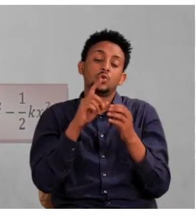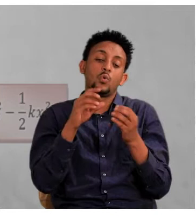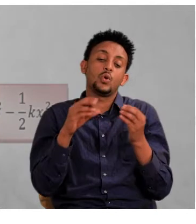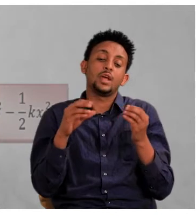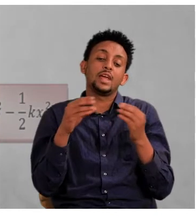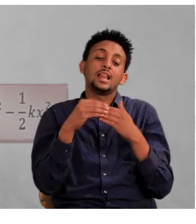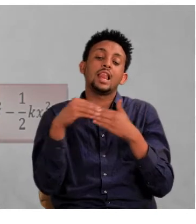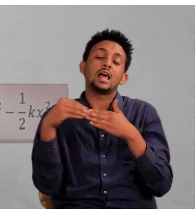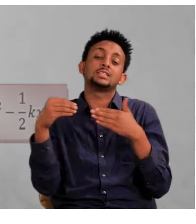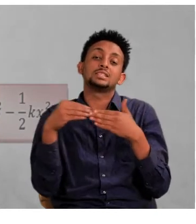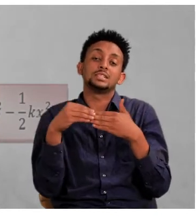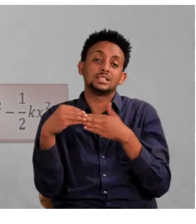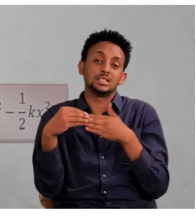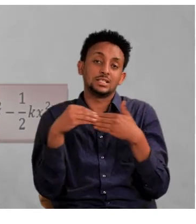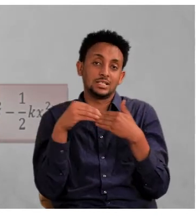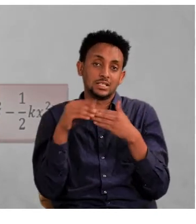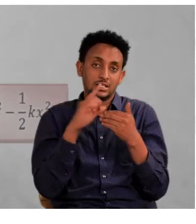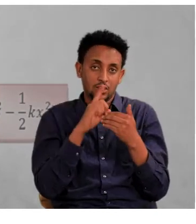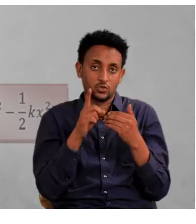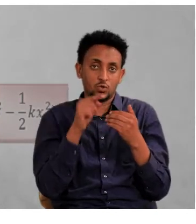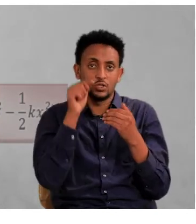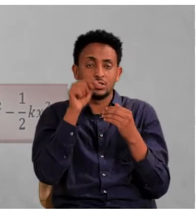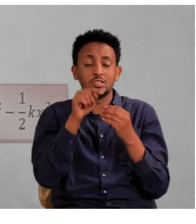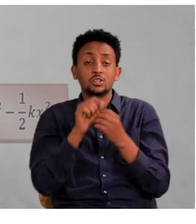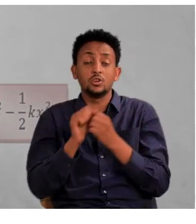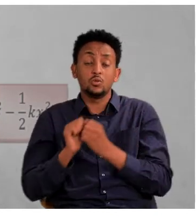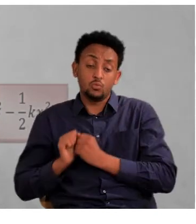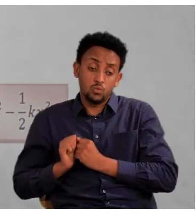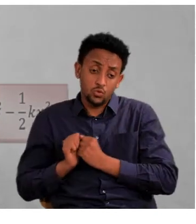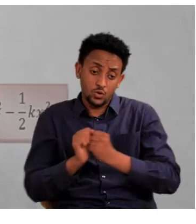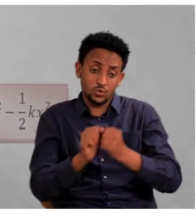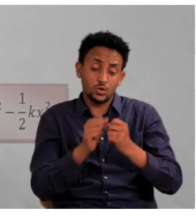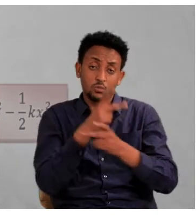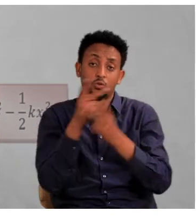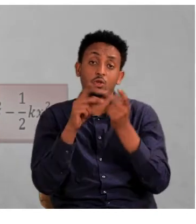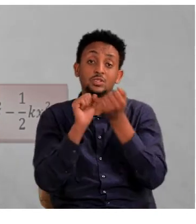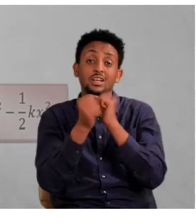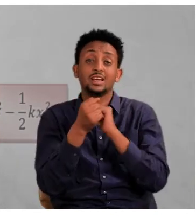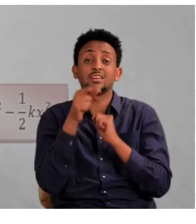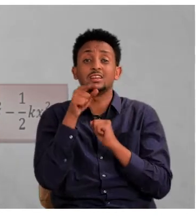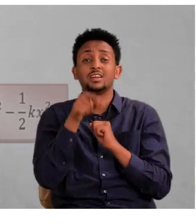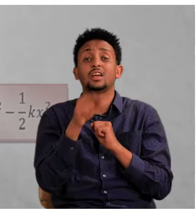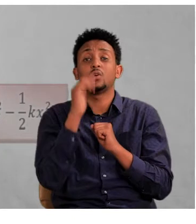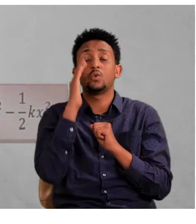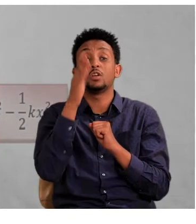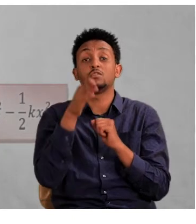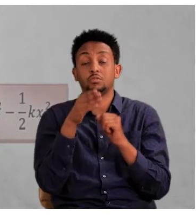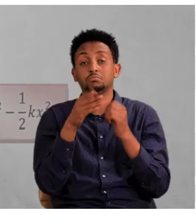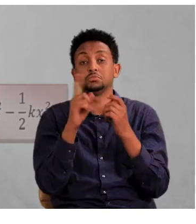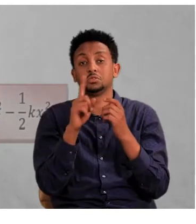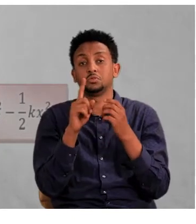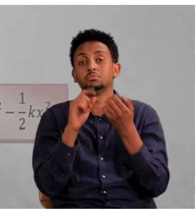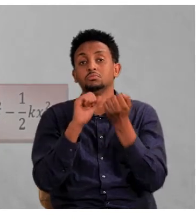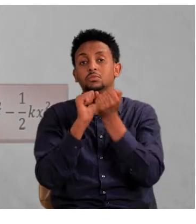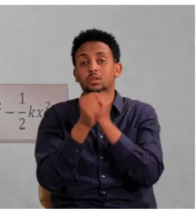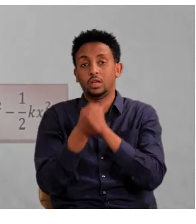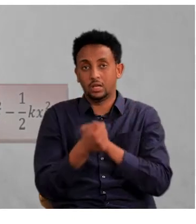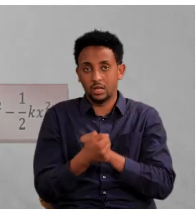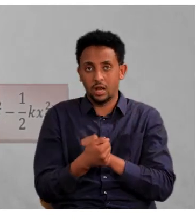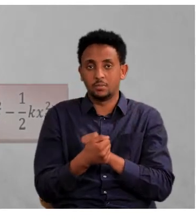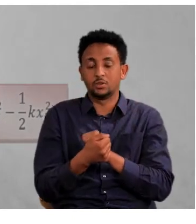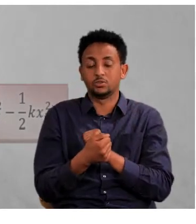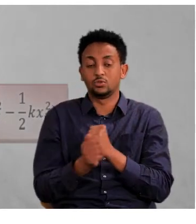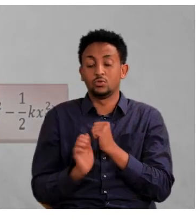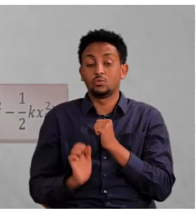elastic potential energy. If you are trying to pull this and release it suddenly, there will be performance of work as it tries to